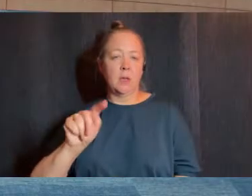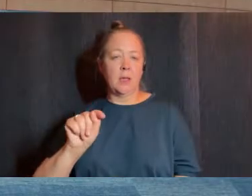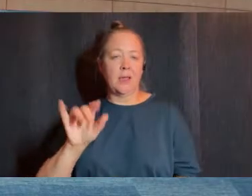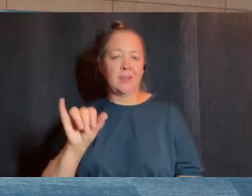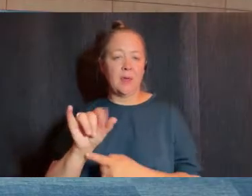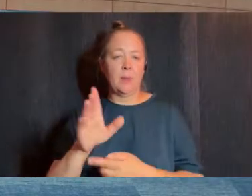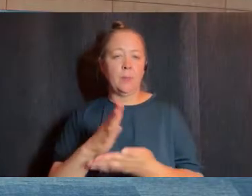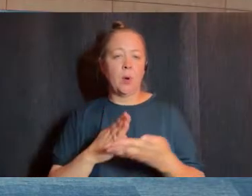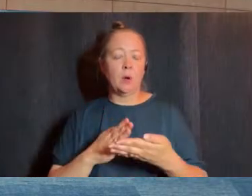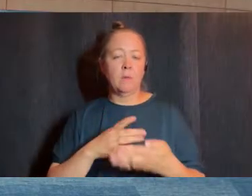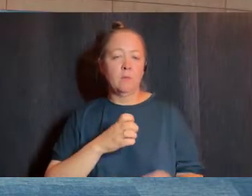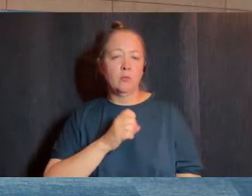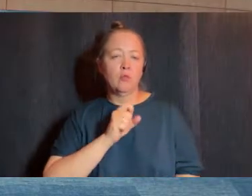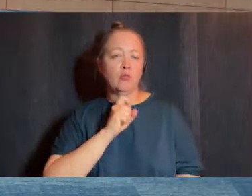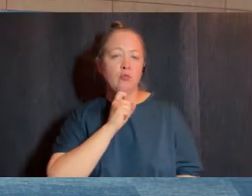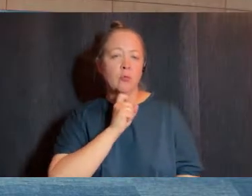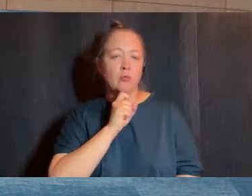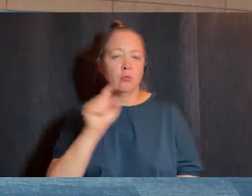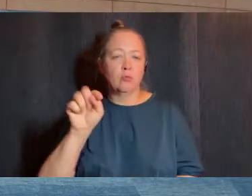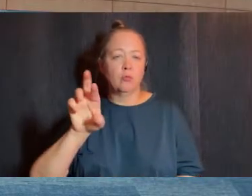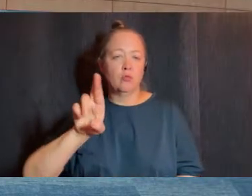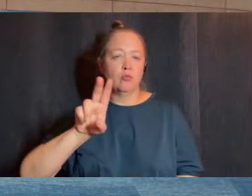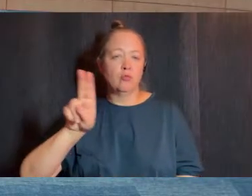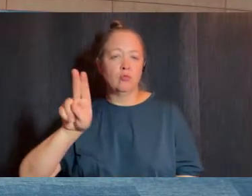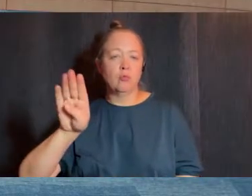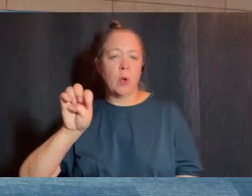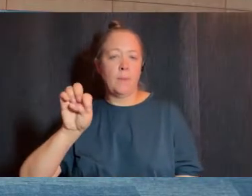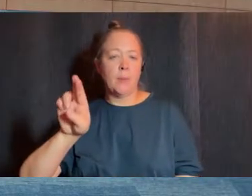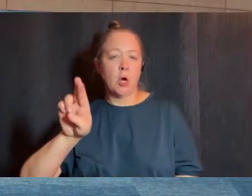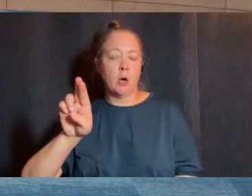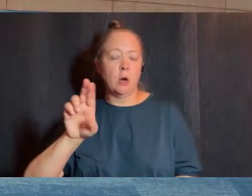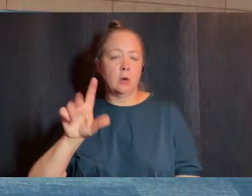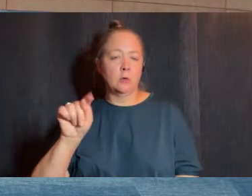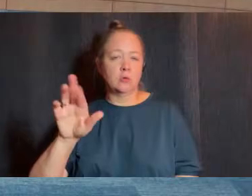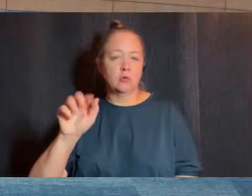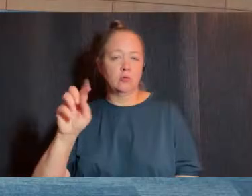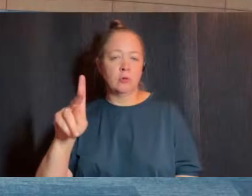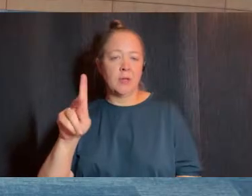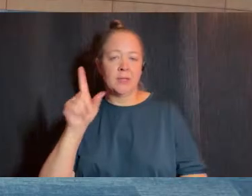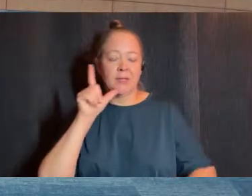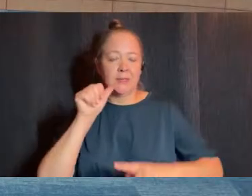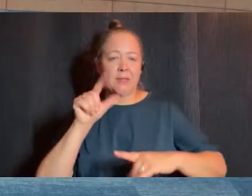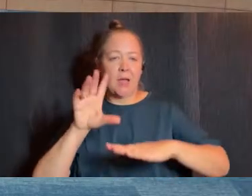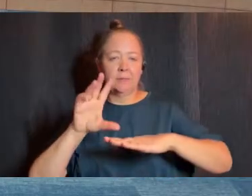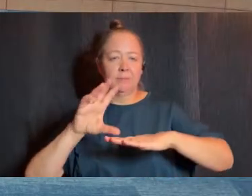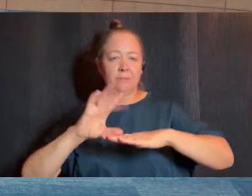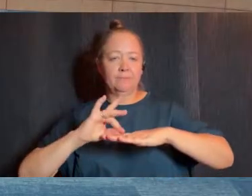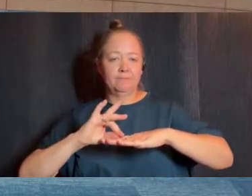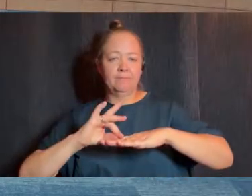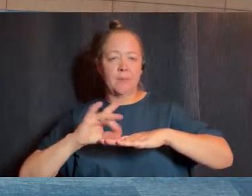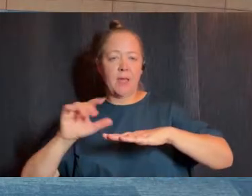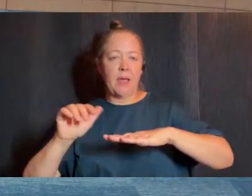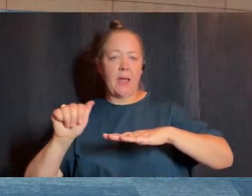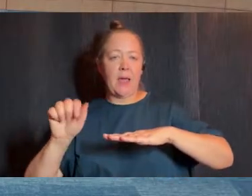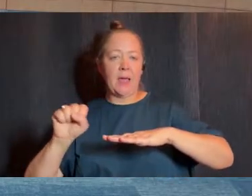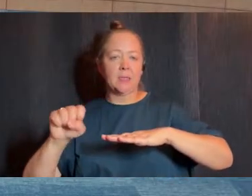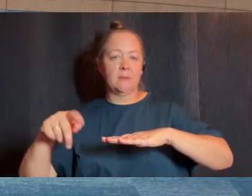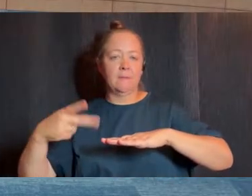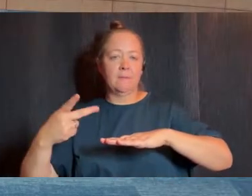is not adhered to the asphalt underneath anymore. So we are waiting to hear from the